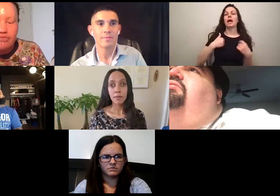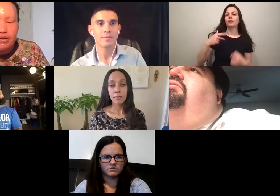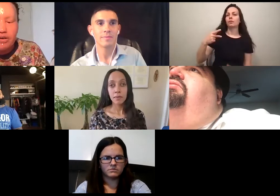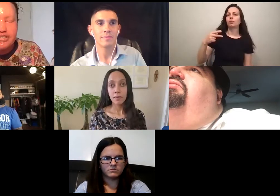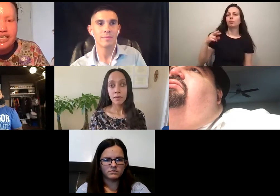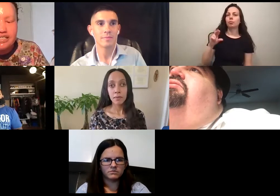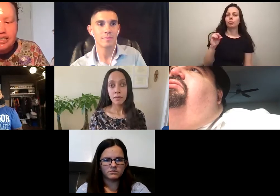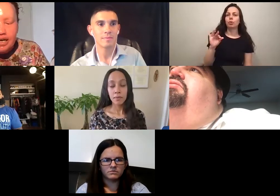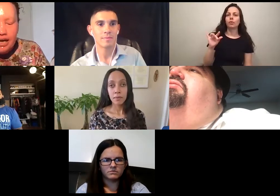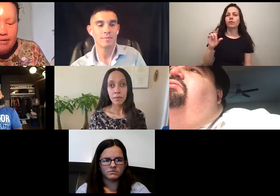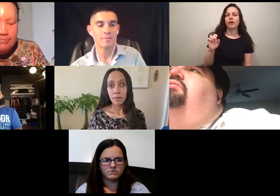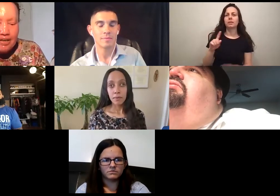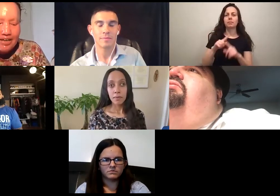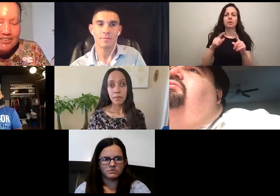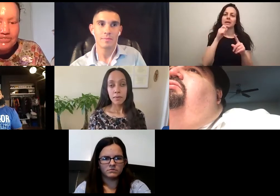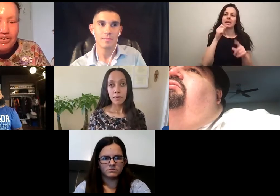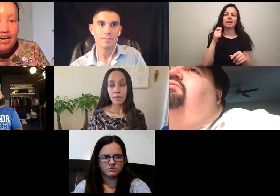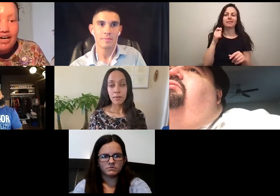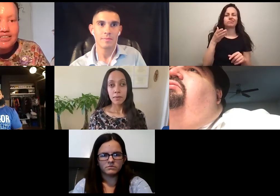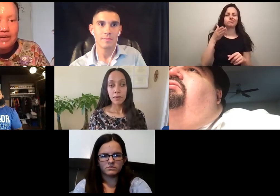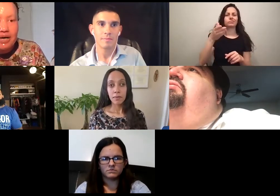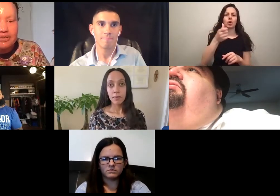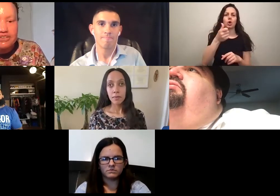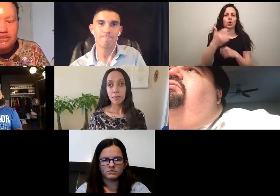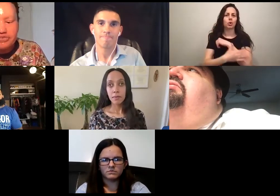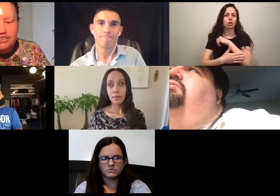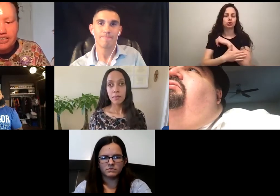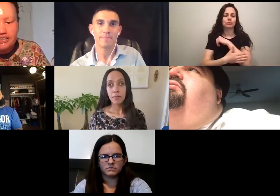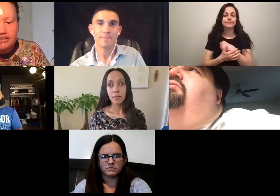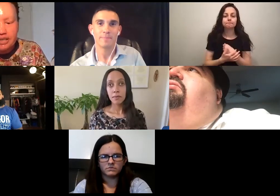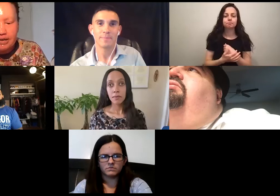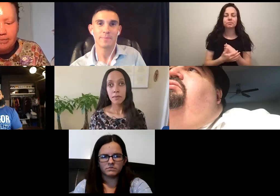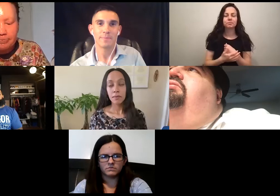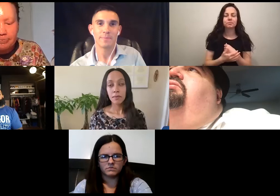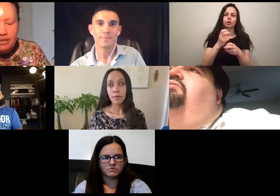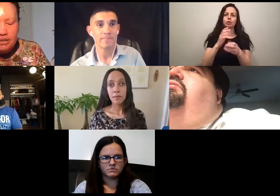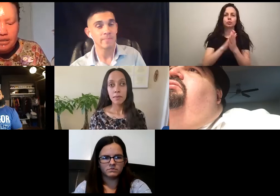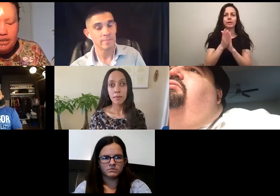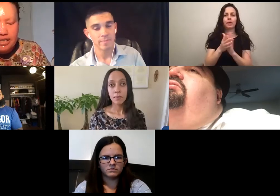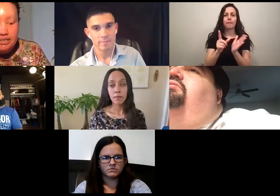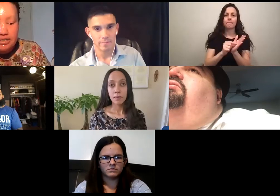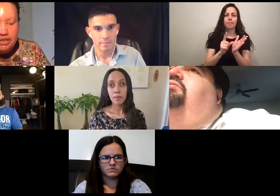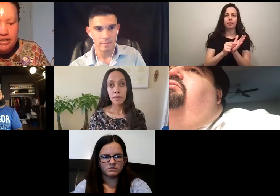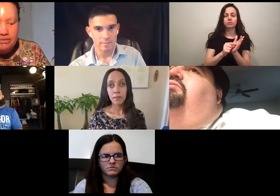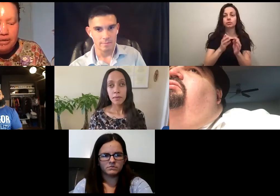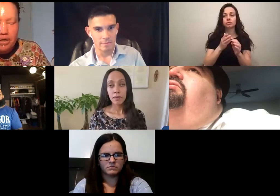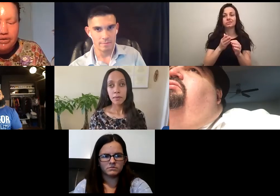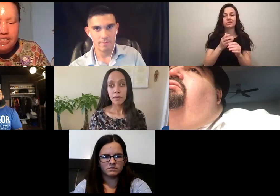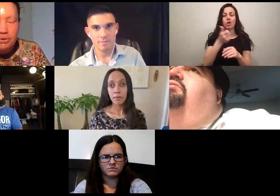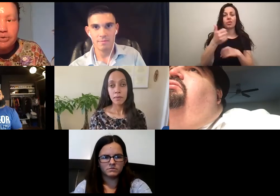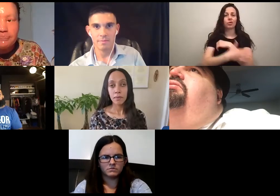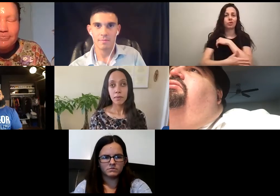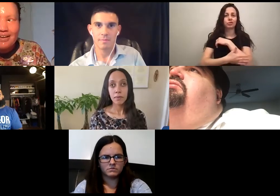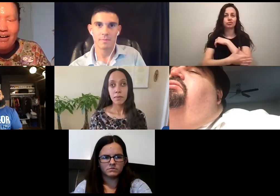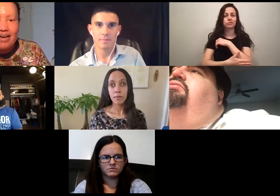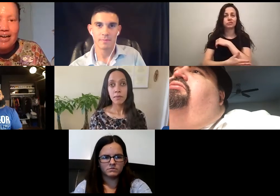big profile overseas. And so it's very hard to get published overseas, you know, as an Australian memoirist.